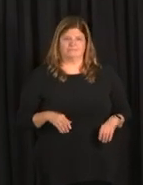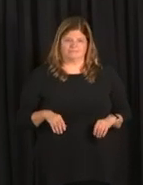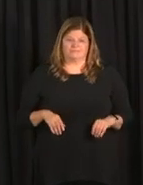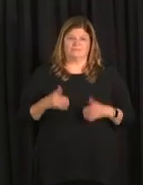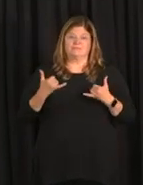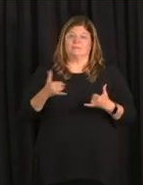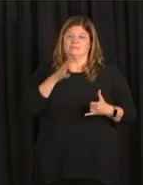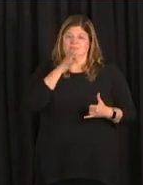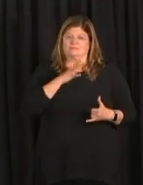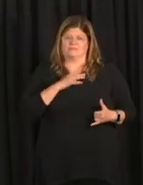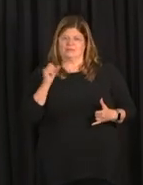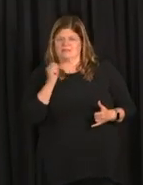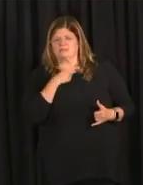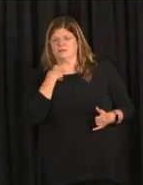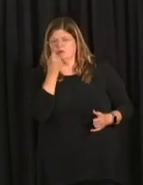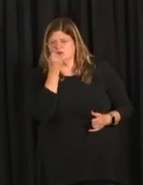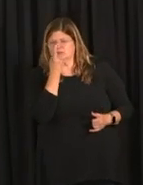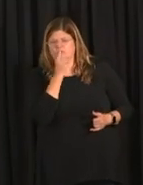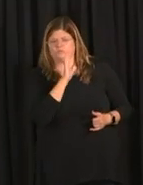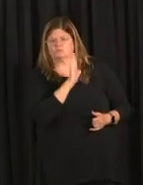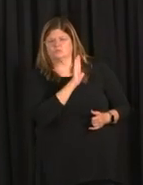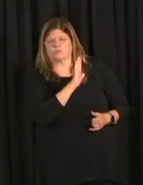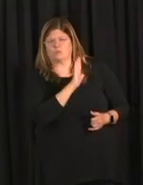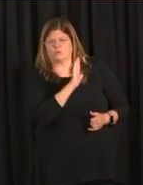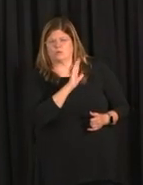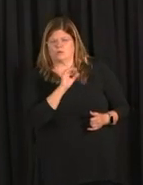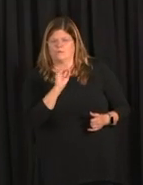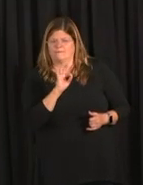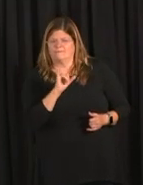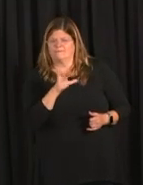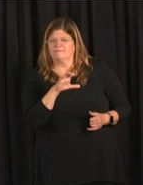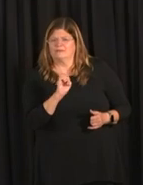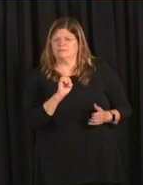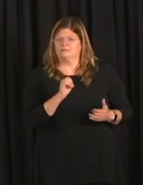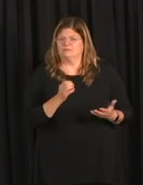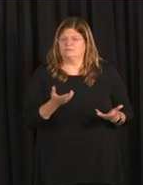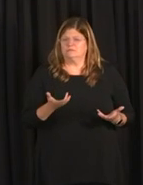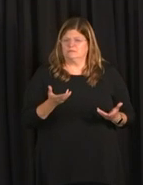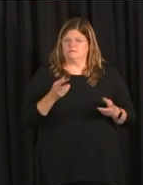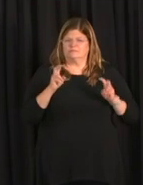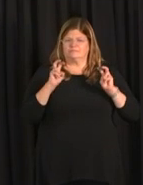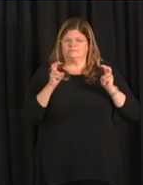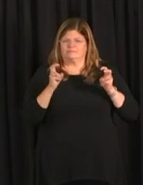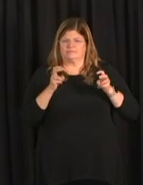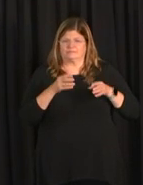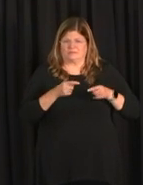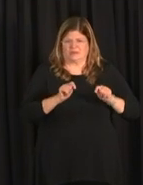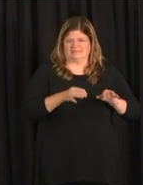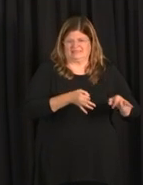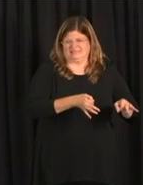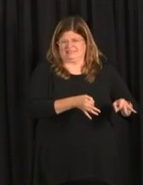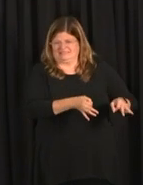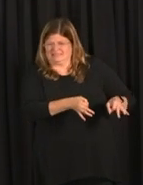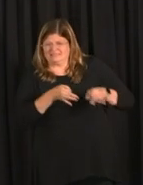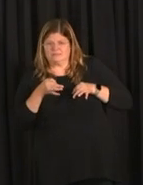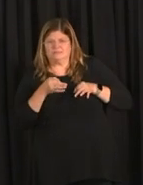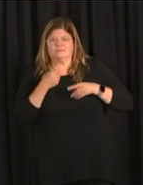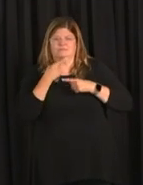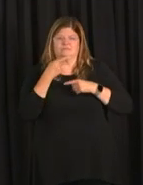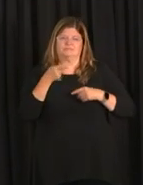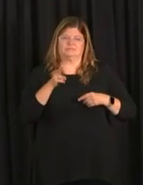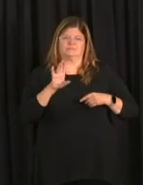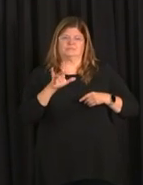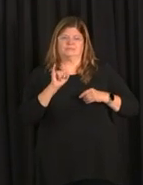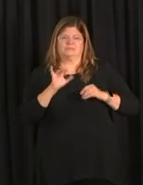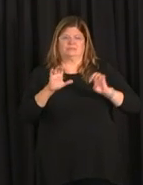I understand that your office has been thinking of decoupling emergency legislation to the public health emergency. I wonder